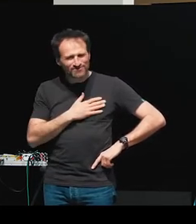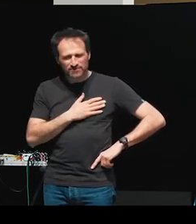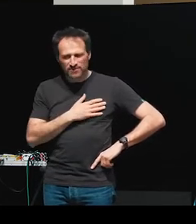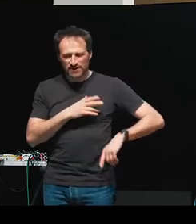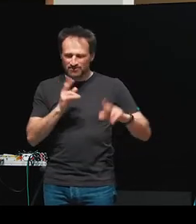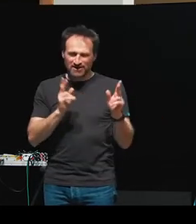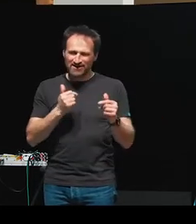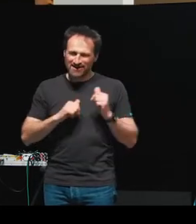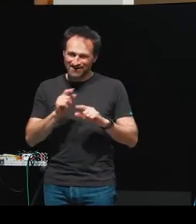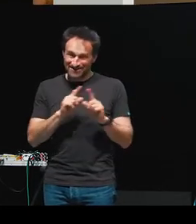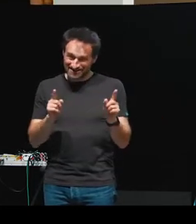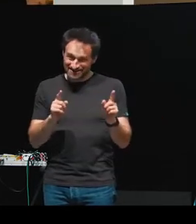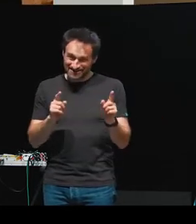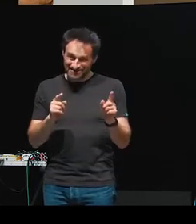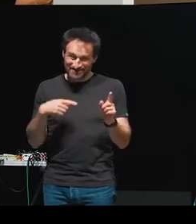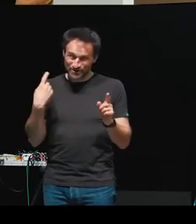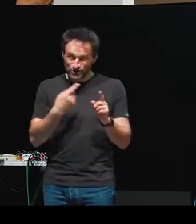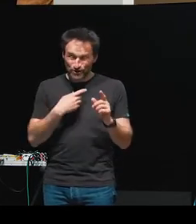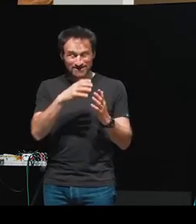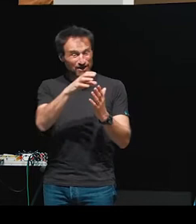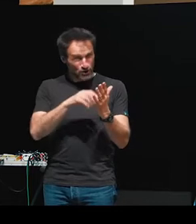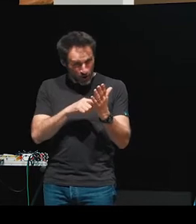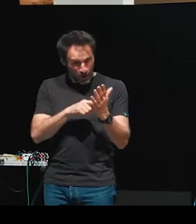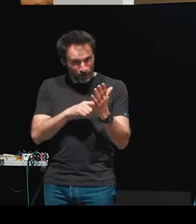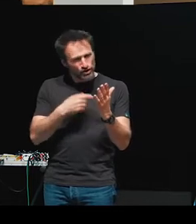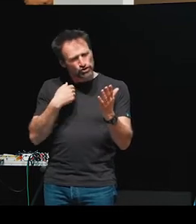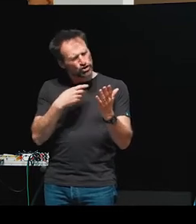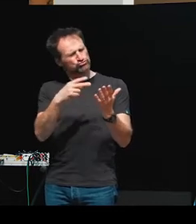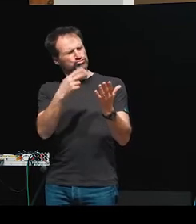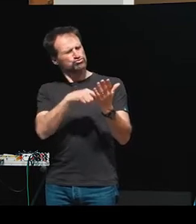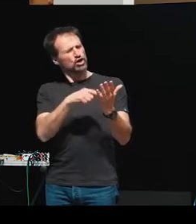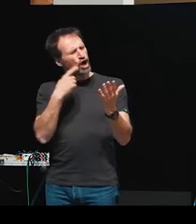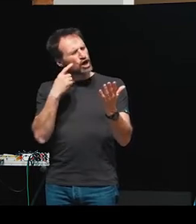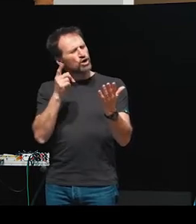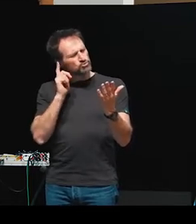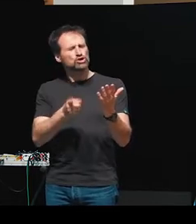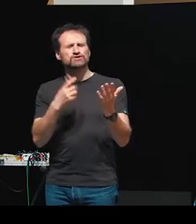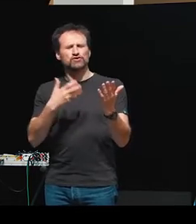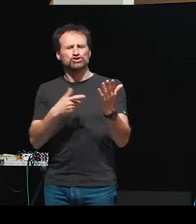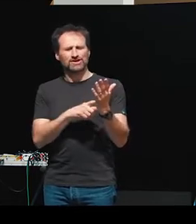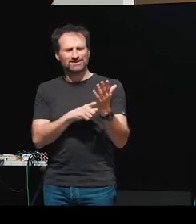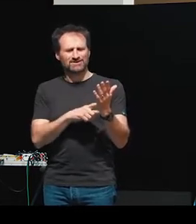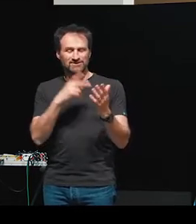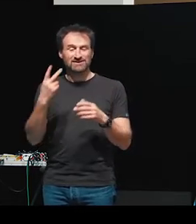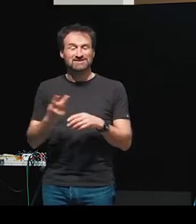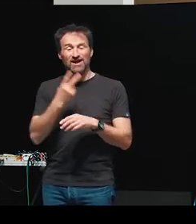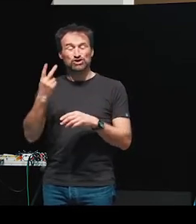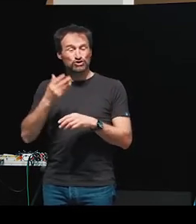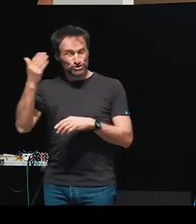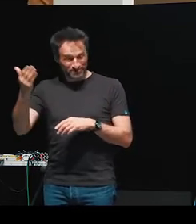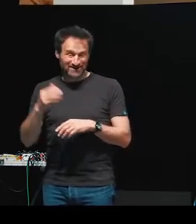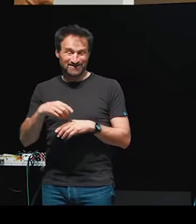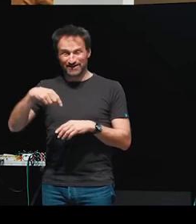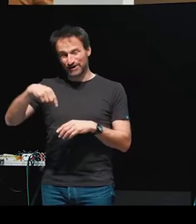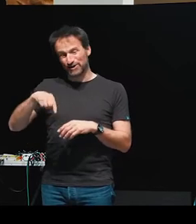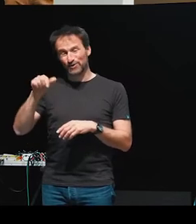too proud of our code, but we're pretty sure that it should work now. Obviously, 2 hours later, we get a call from QA, and it tells